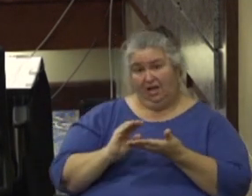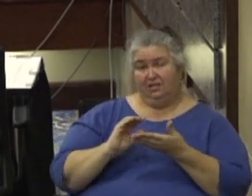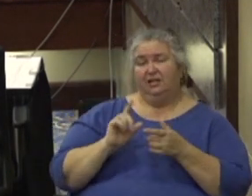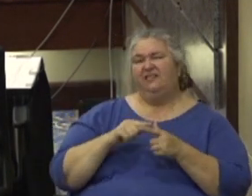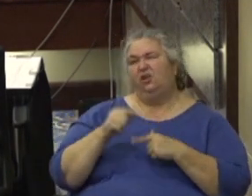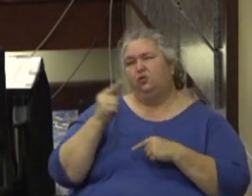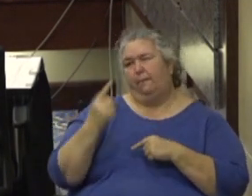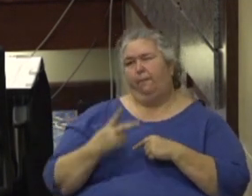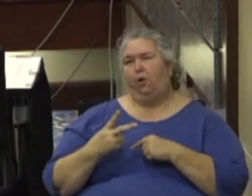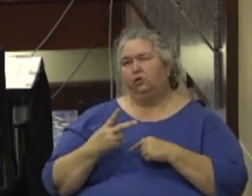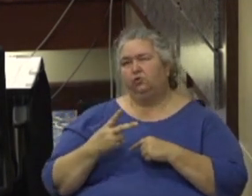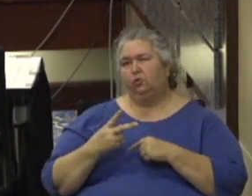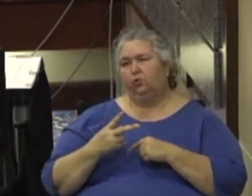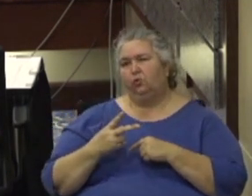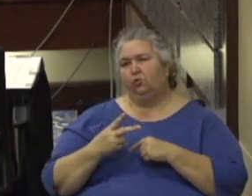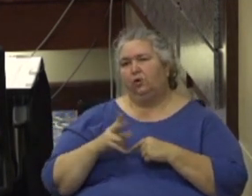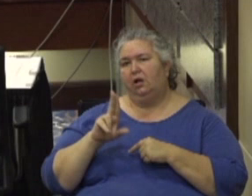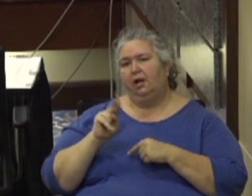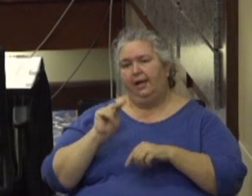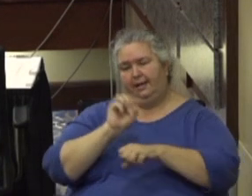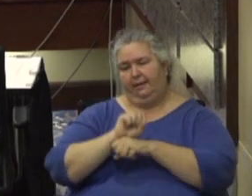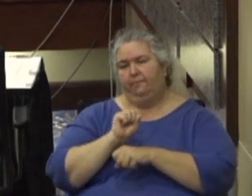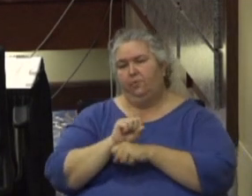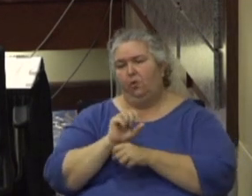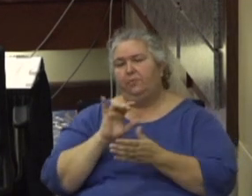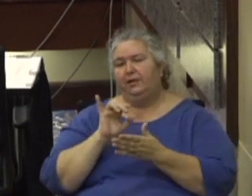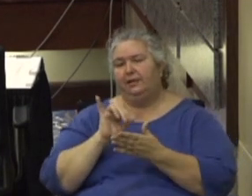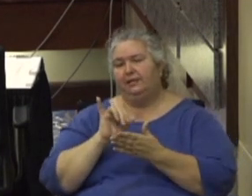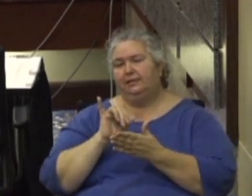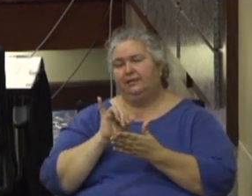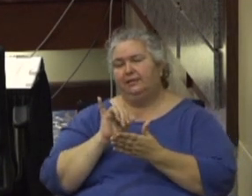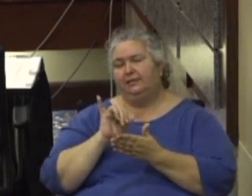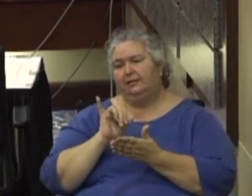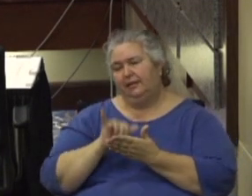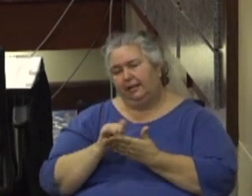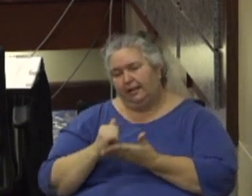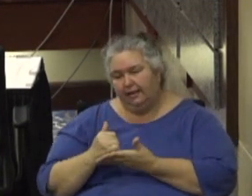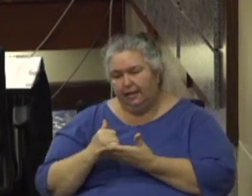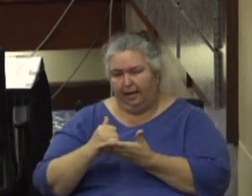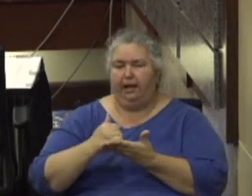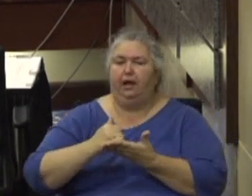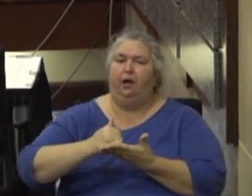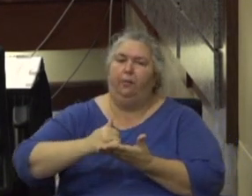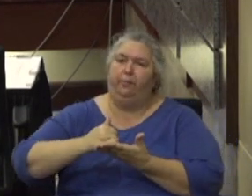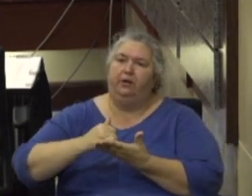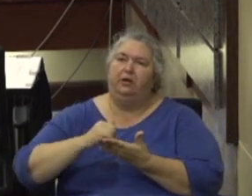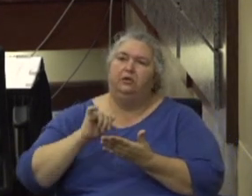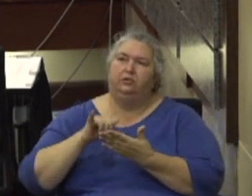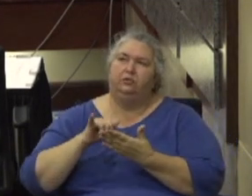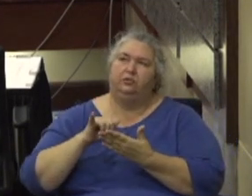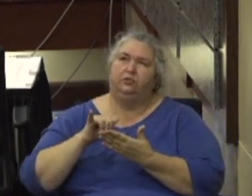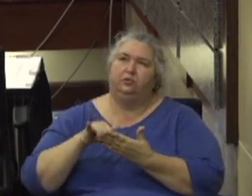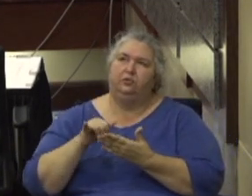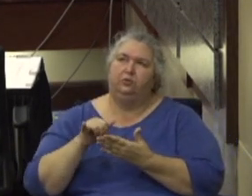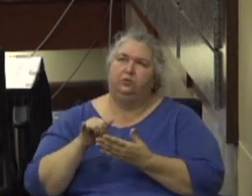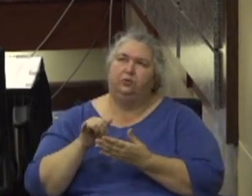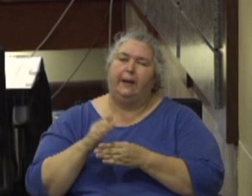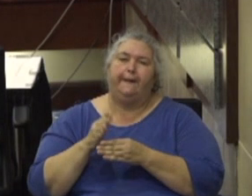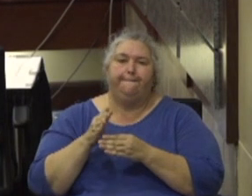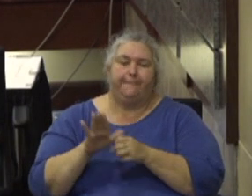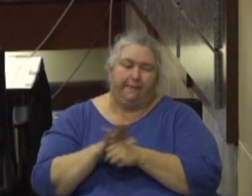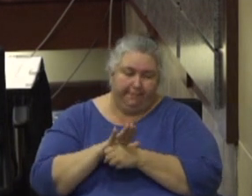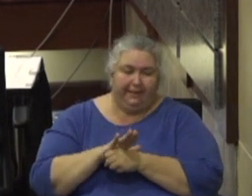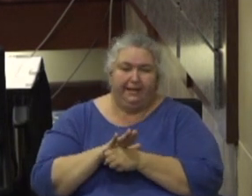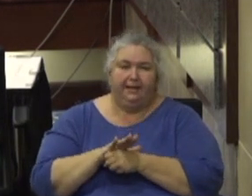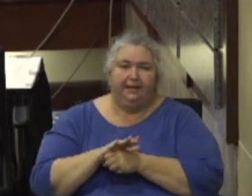partial unemployment that's drawn to really make up and make people's payroll whole, as well as the fact that a number